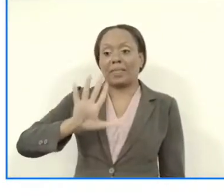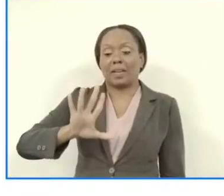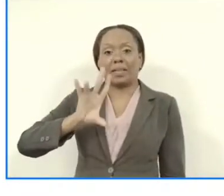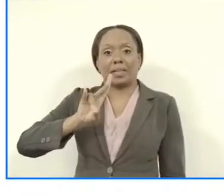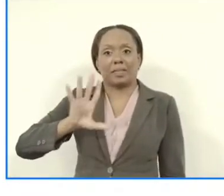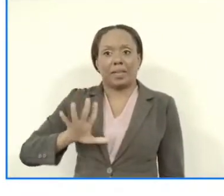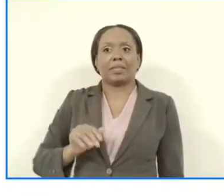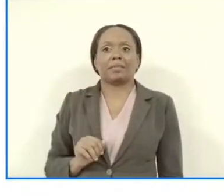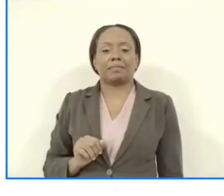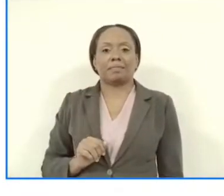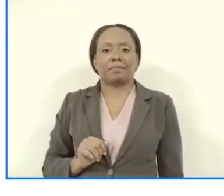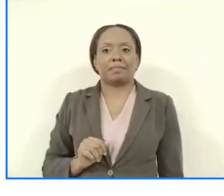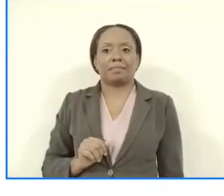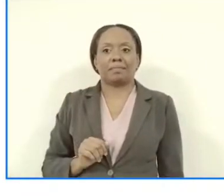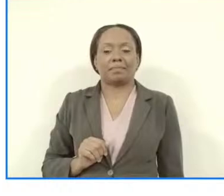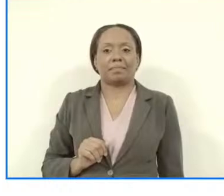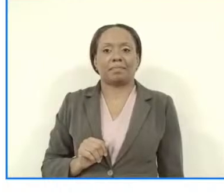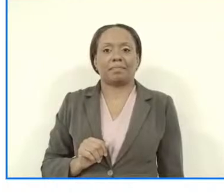438-7575.